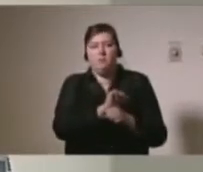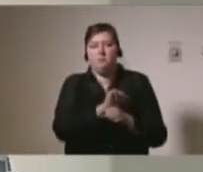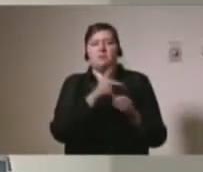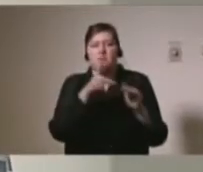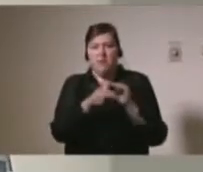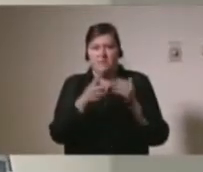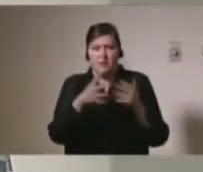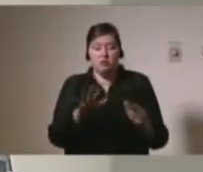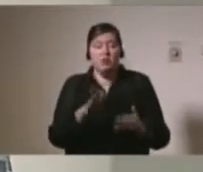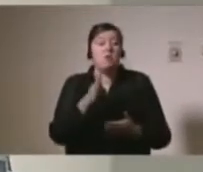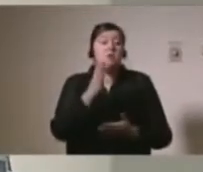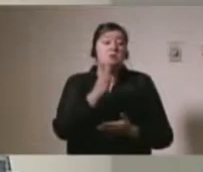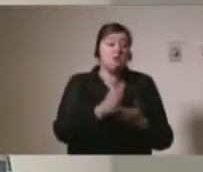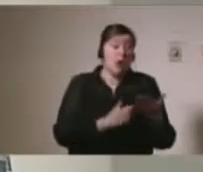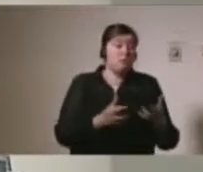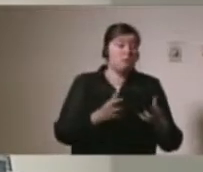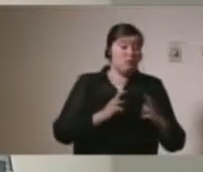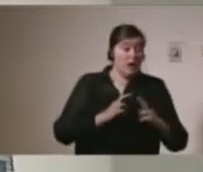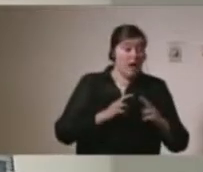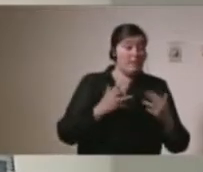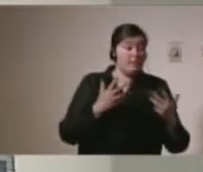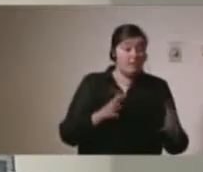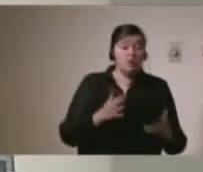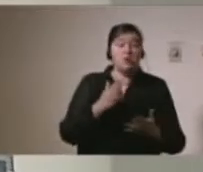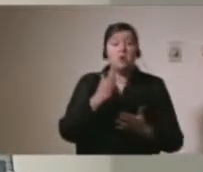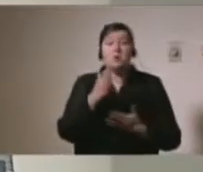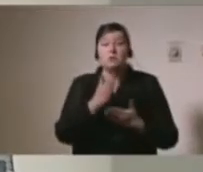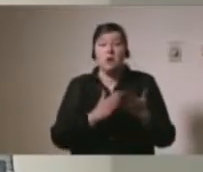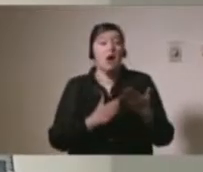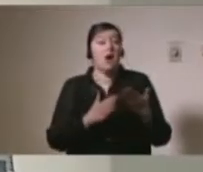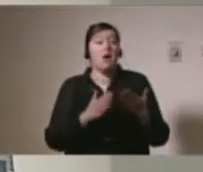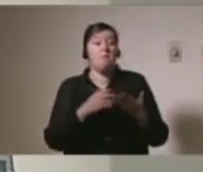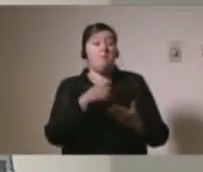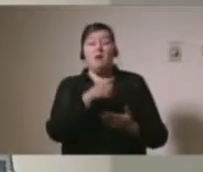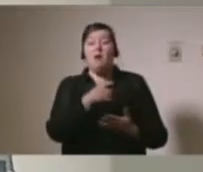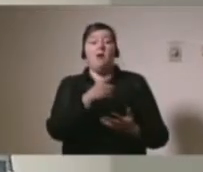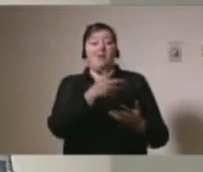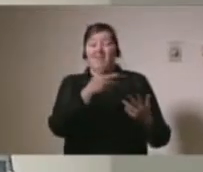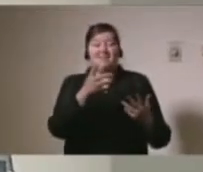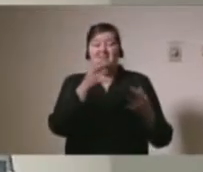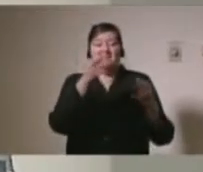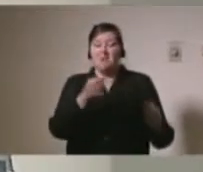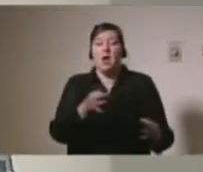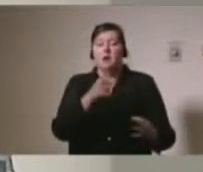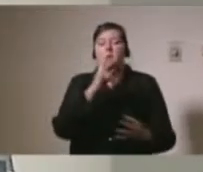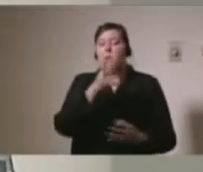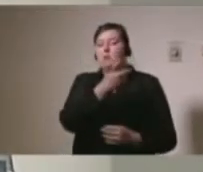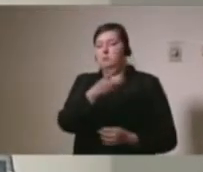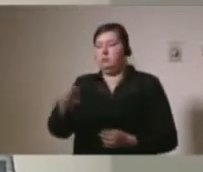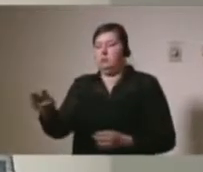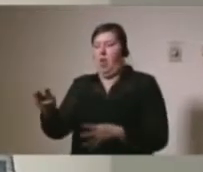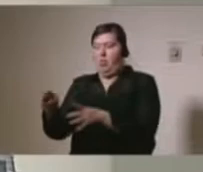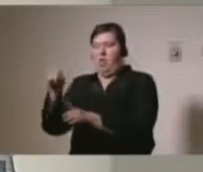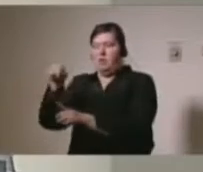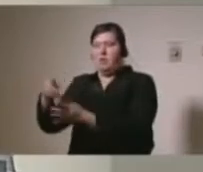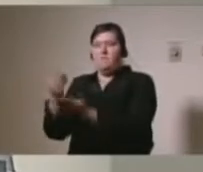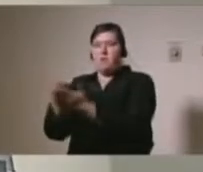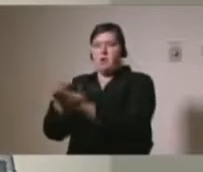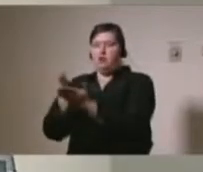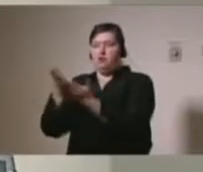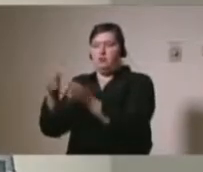financial services. Unlike the postal service, the financial sector is expanding. So